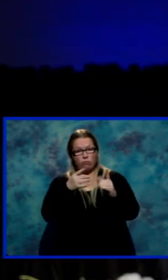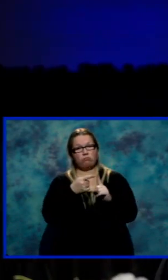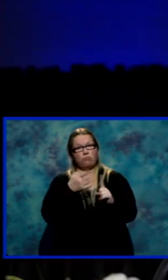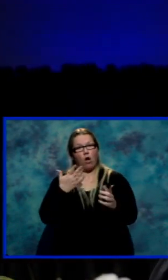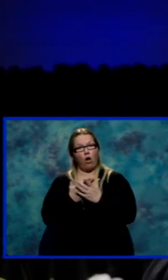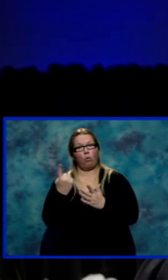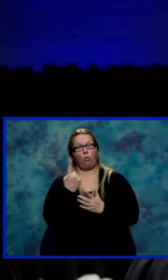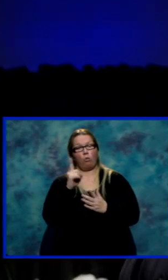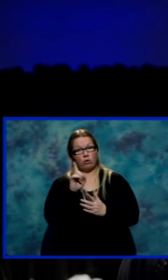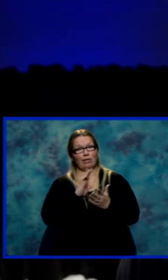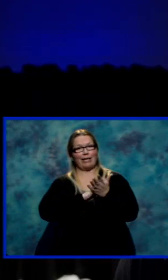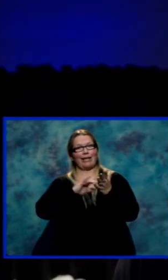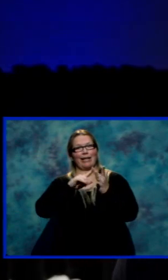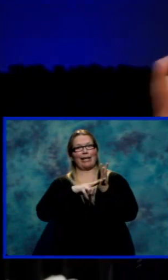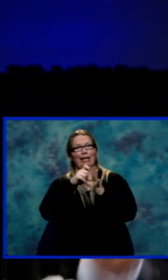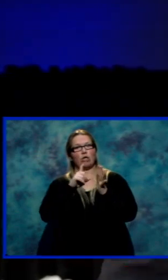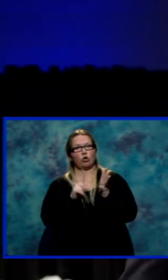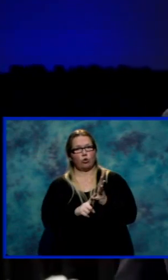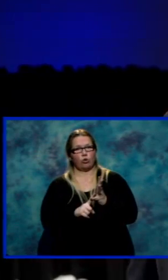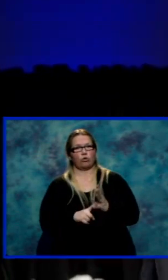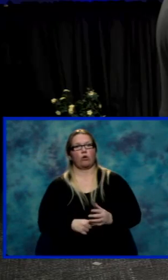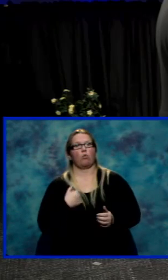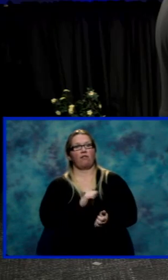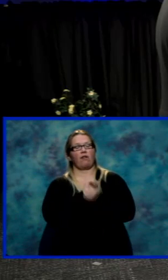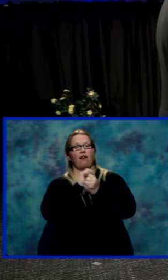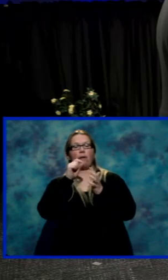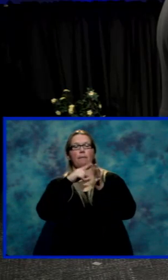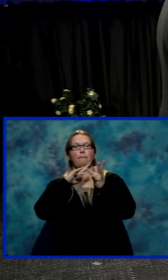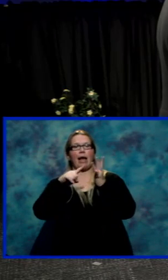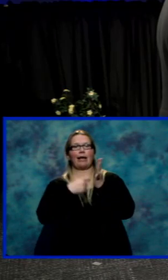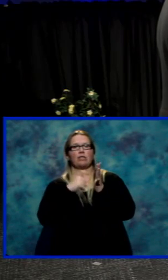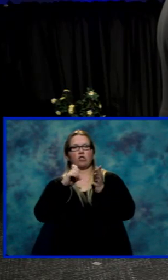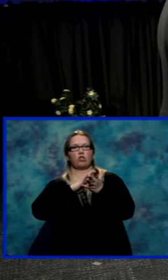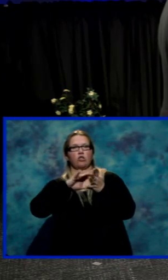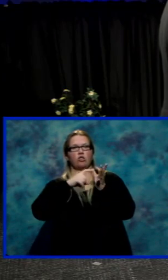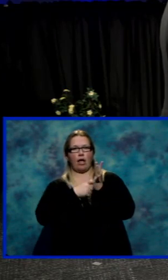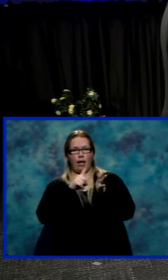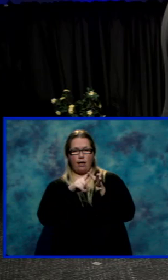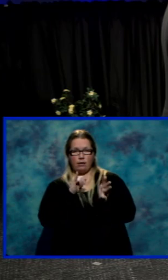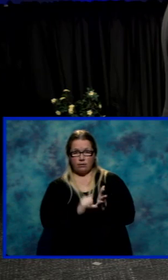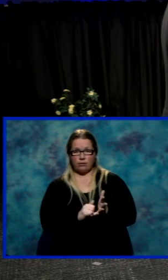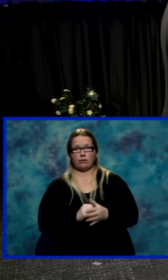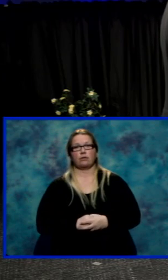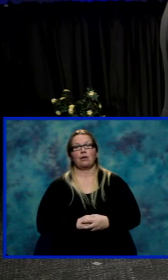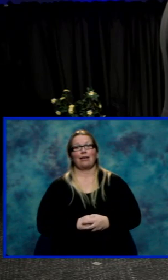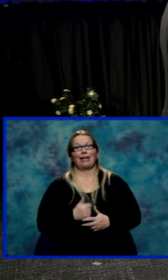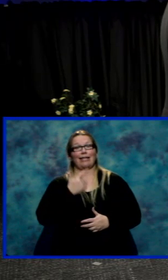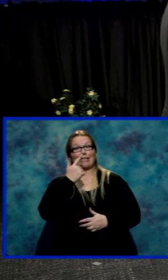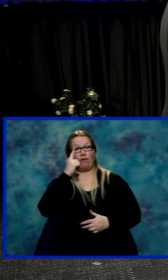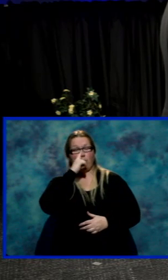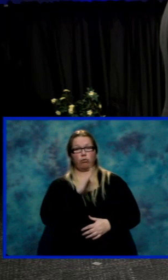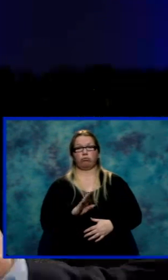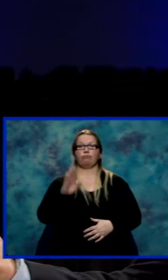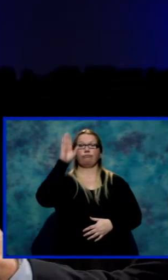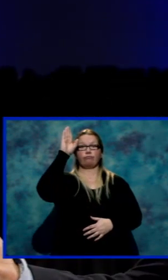on Hindus. Mm. And we've just hired Pastor Charles Jaya, who's going to be the new minister. And 7 people stood up last night